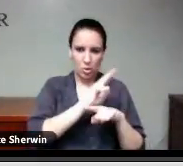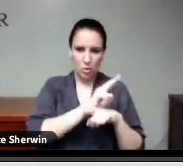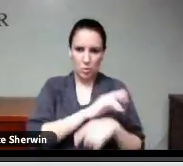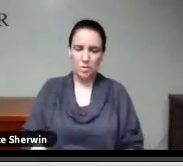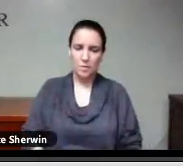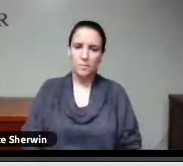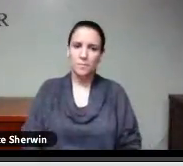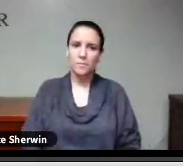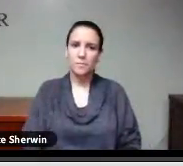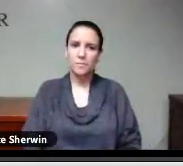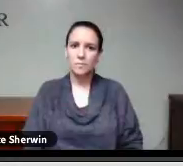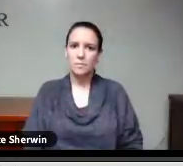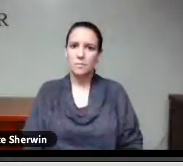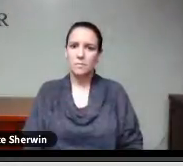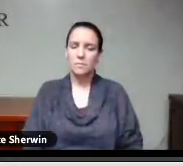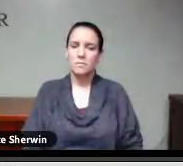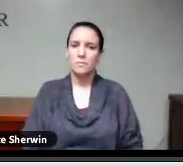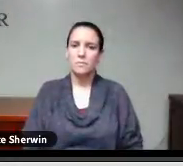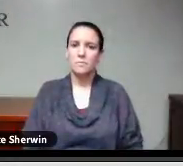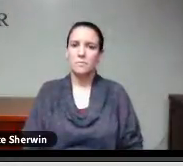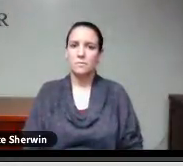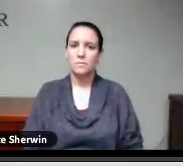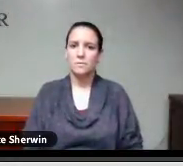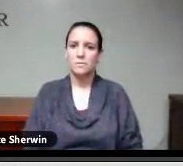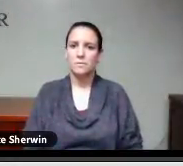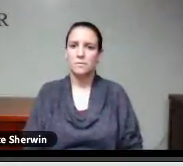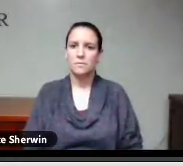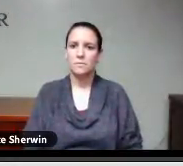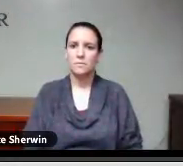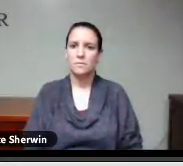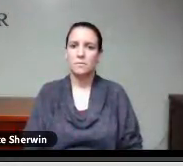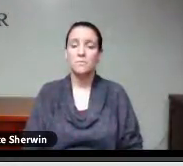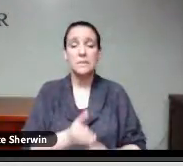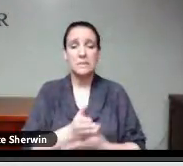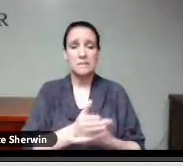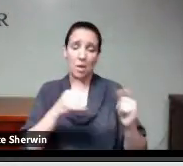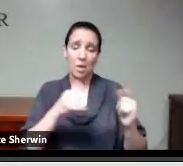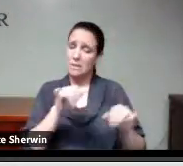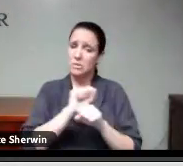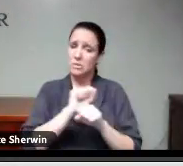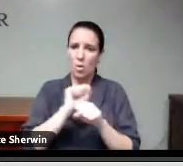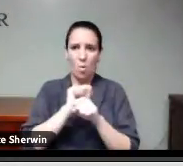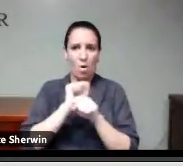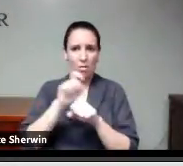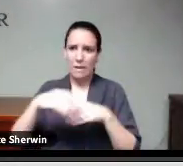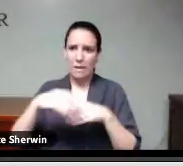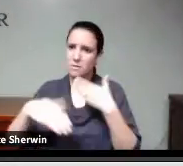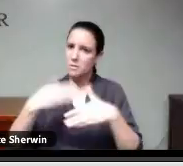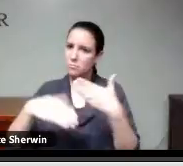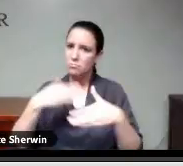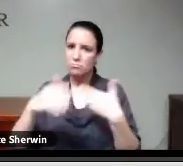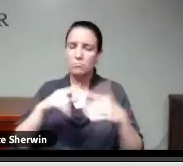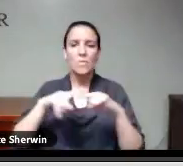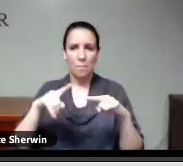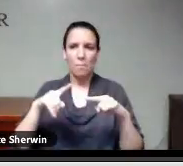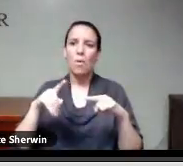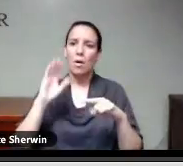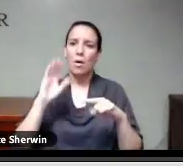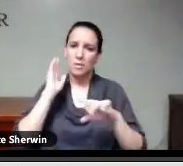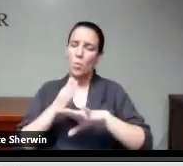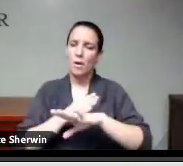So there's still some work to be done. There's still a lot of opportunity, but it is useful to know that there is progress being made in